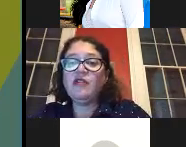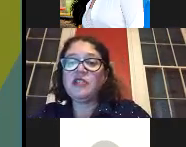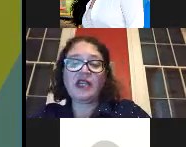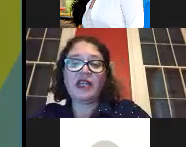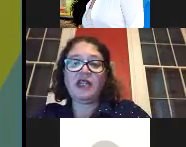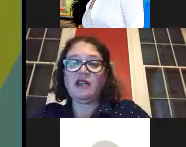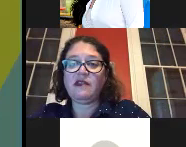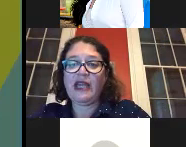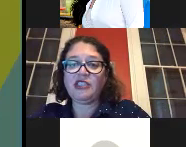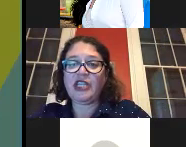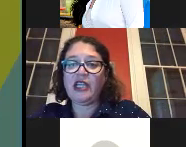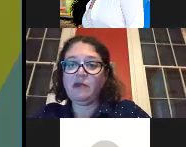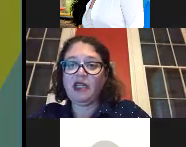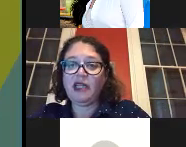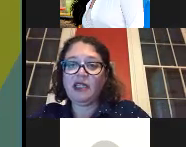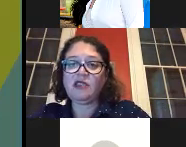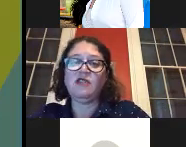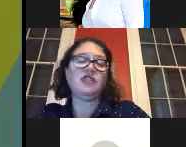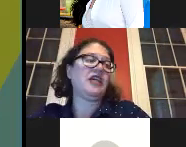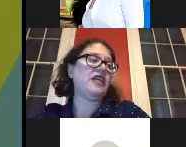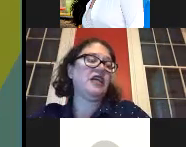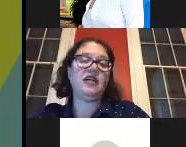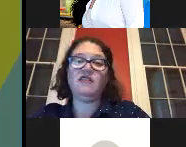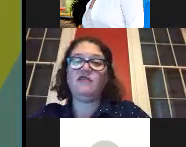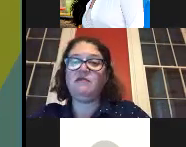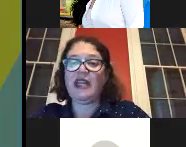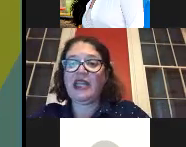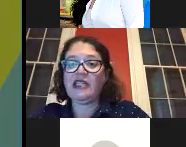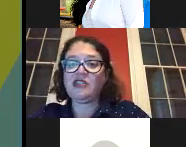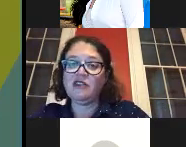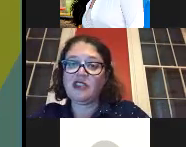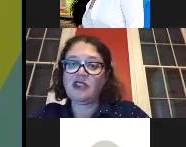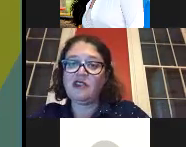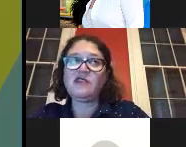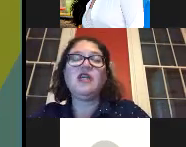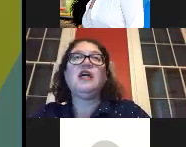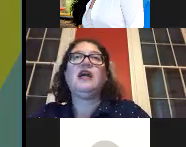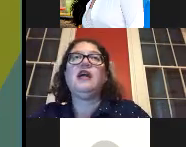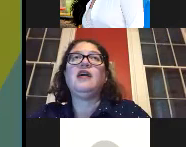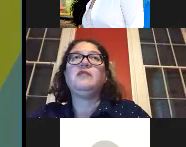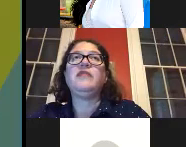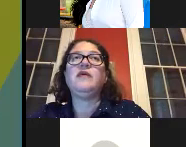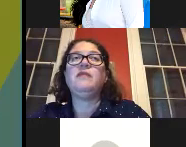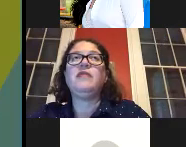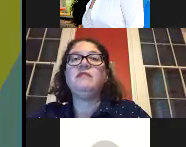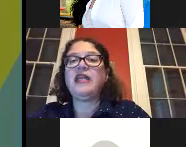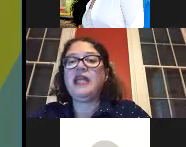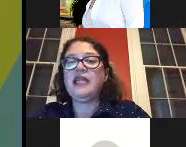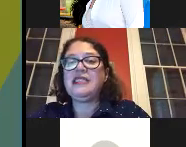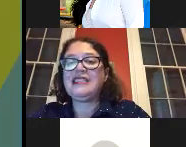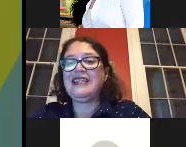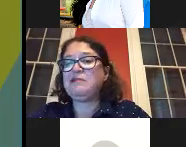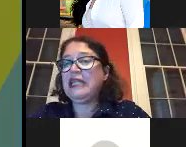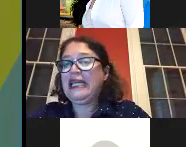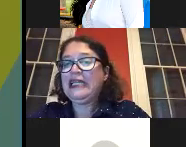provide oversight of the managed care plans, oversight of Medicaid services. The